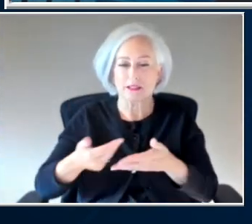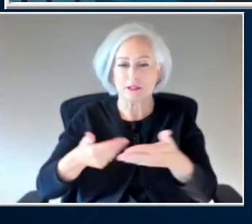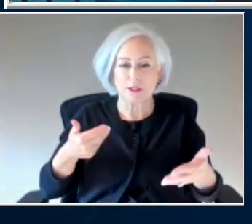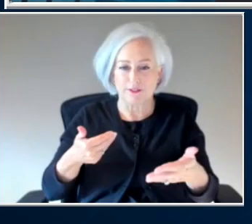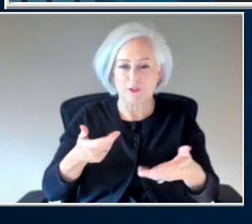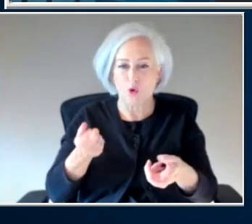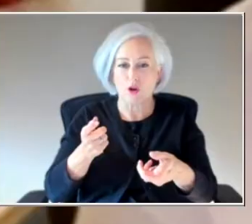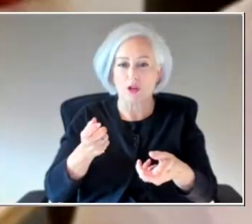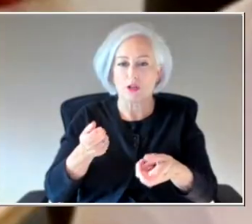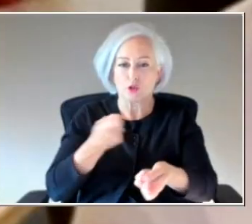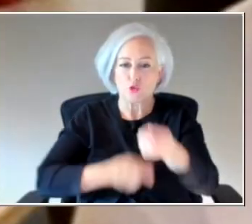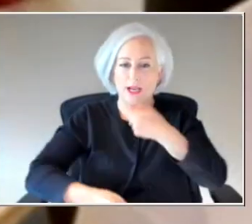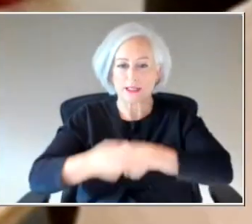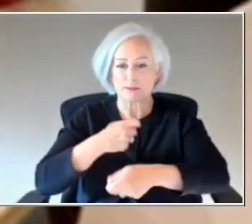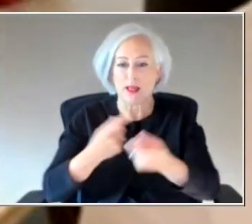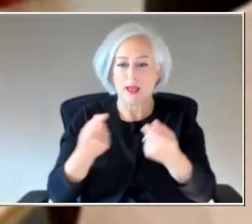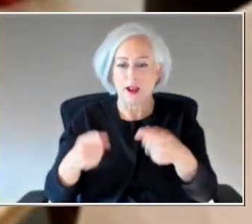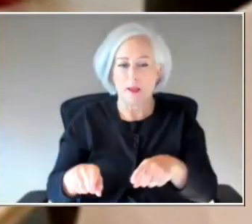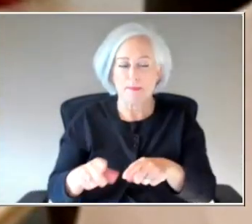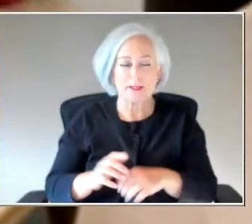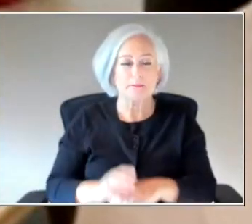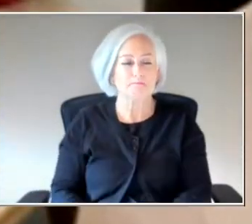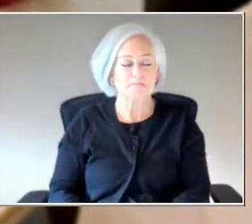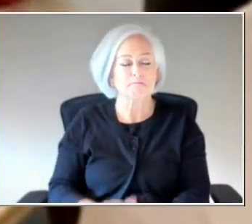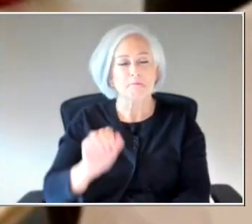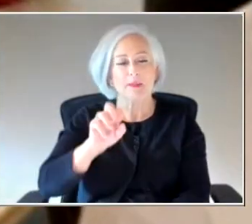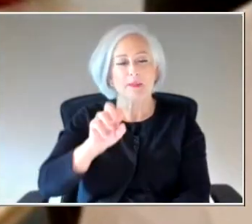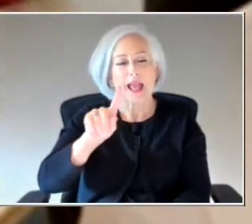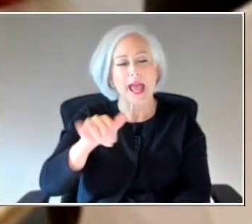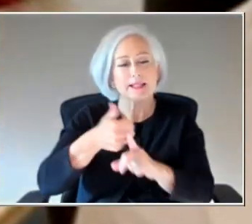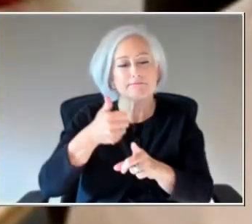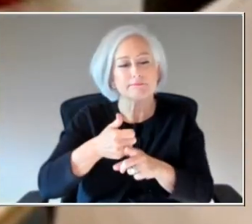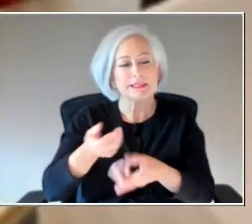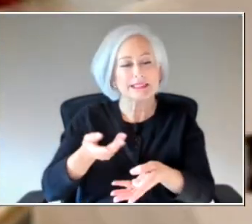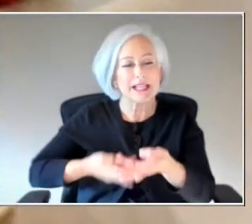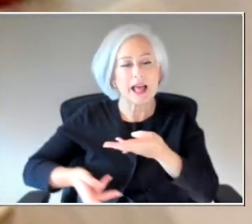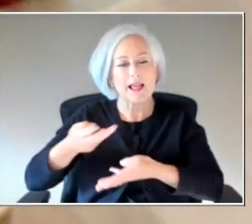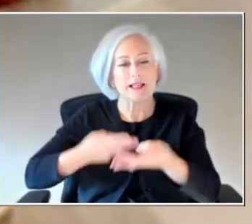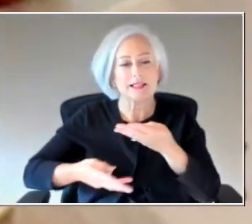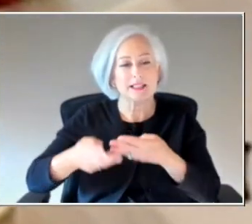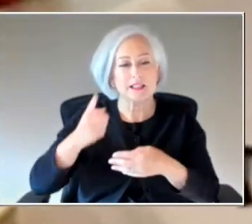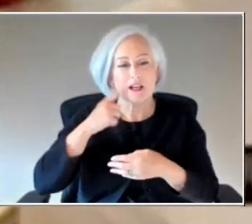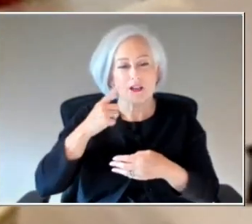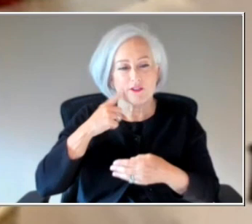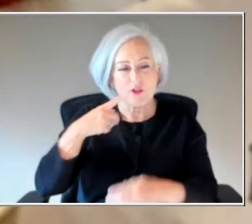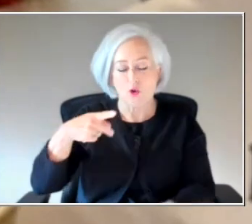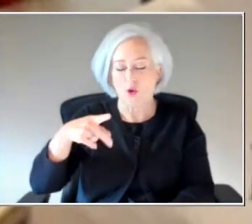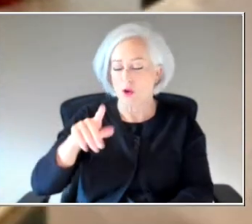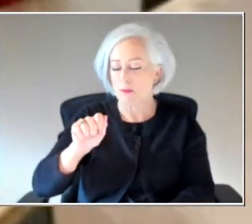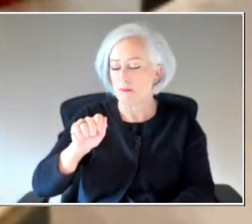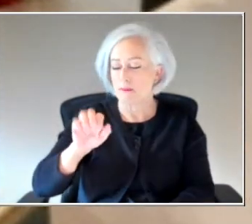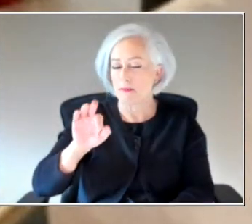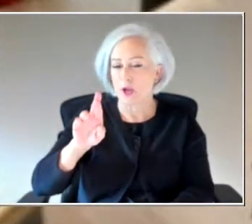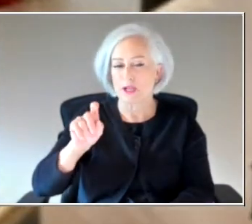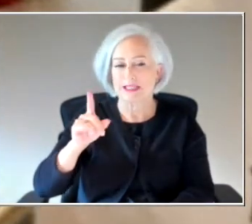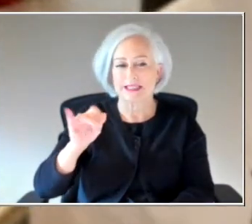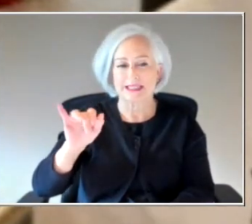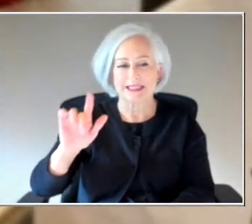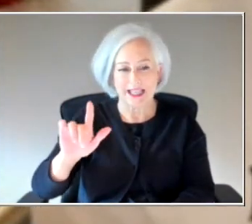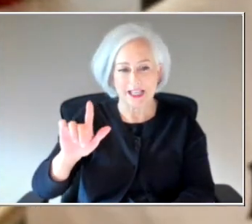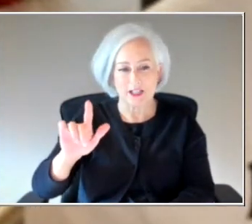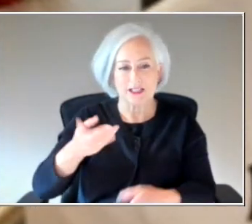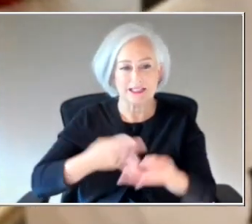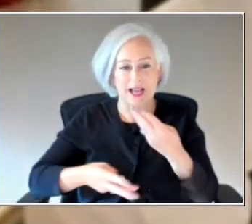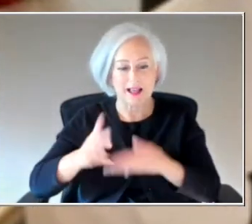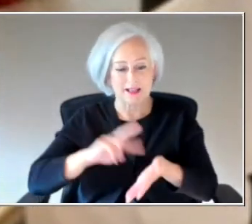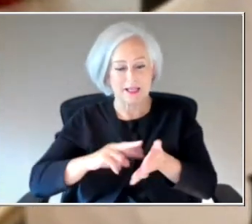date? Addie was on dialysis for the peritoneal dialysis in her stomach, which Dr. Hendrickson put